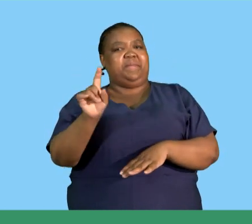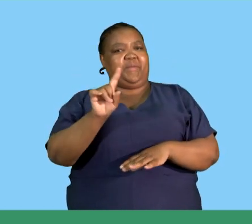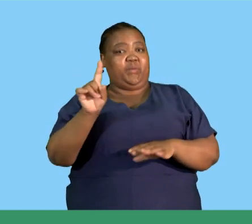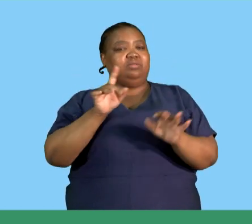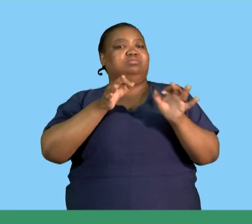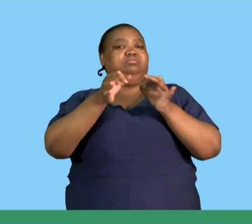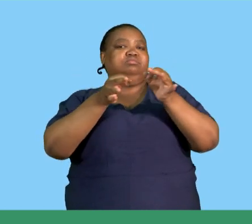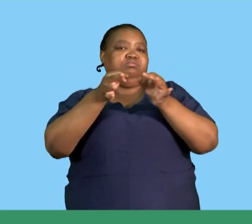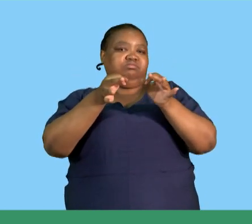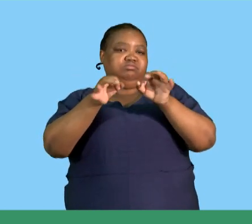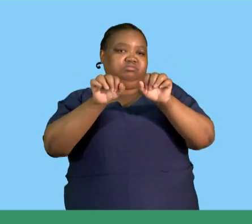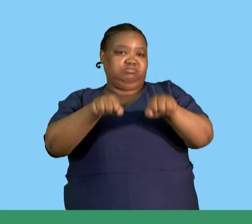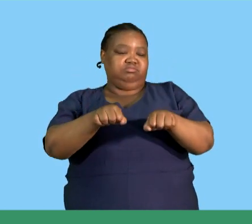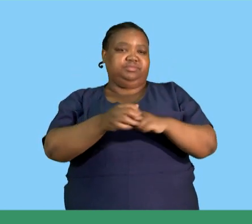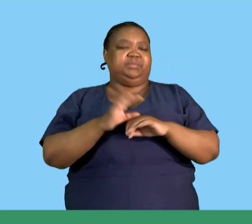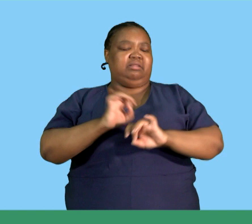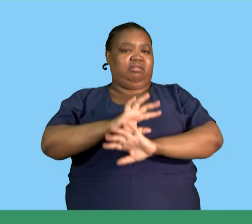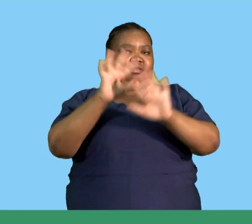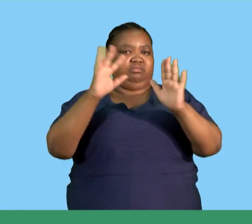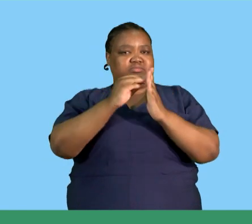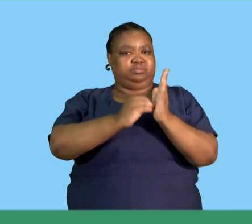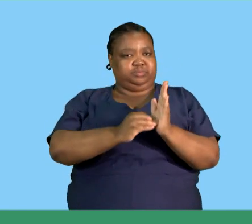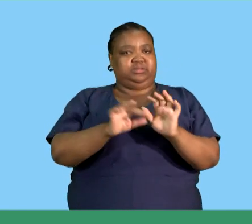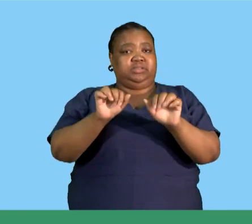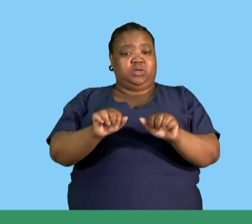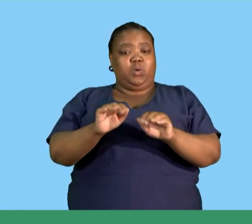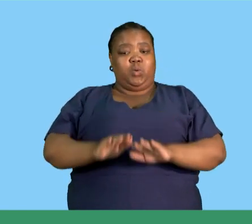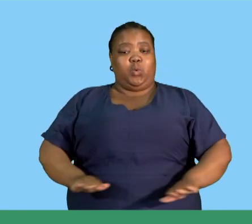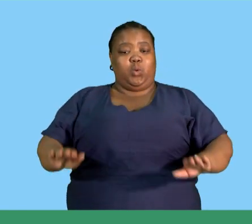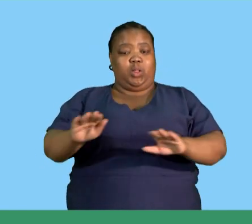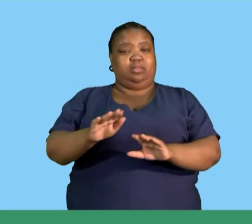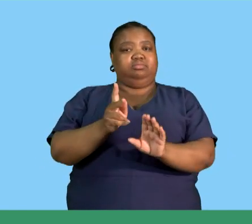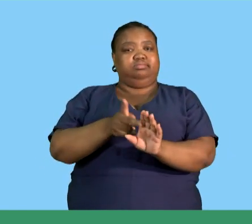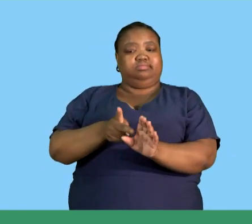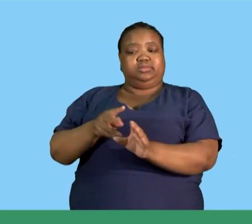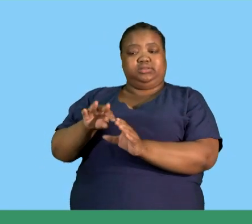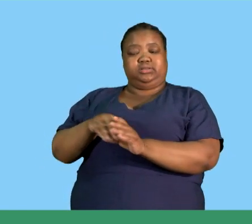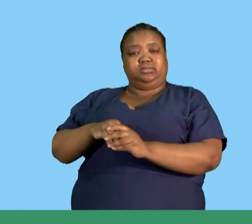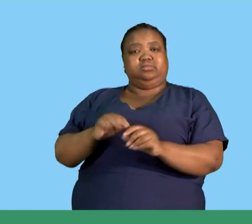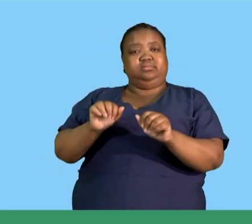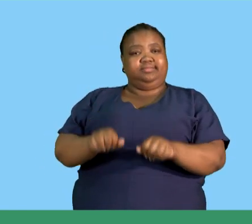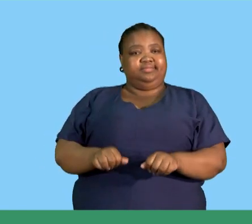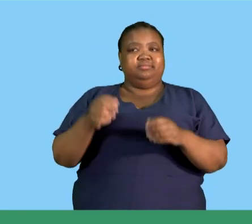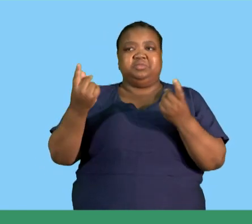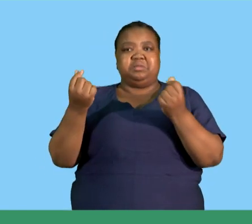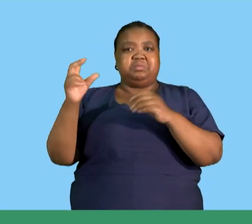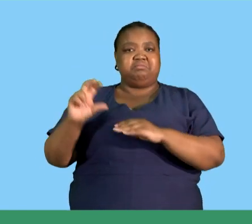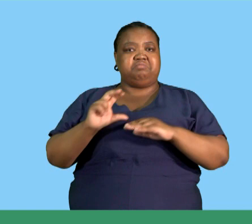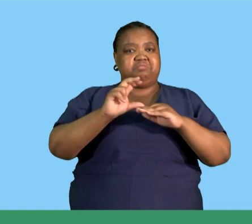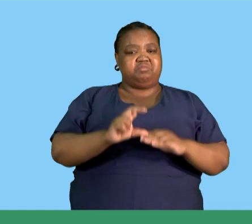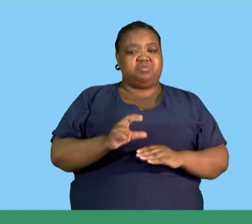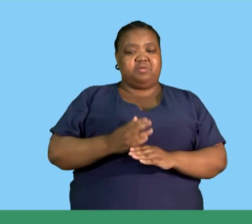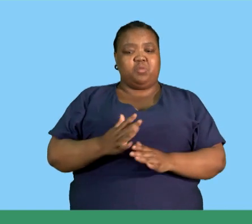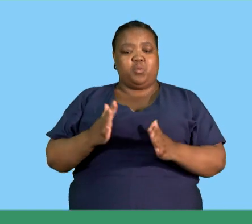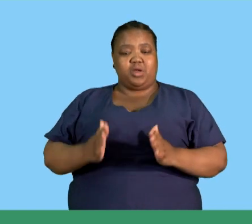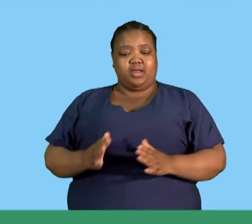problem? So you state or define the business problem clearly so that all the participants or the stakeholders, be it the investors, be it